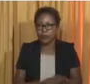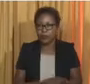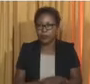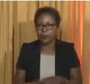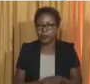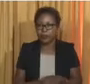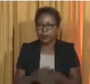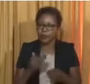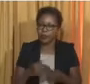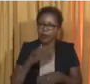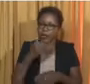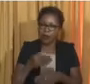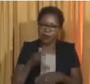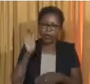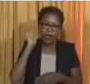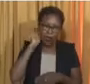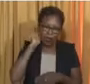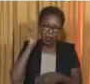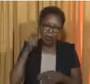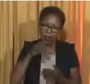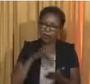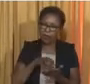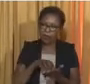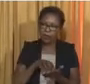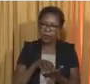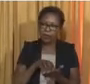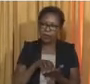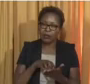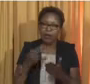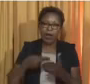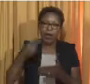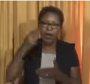After hearing the matter, the High Court